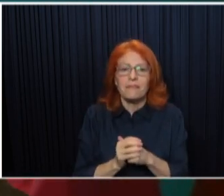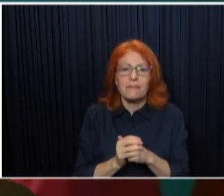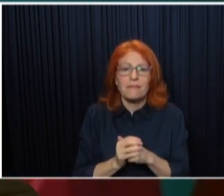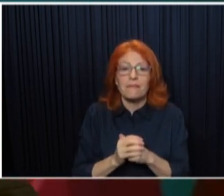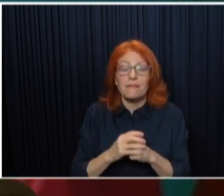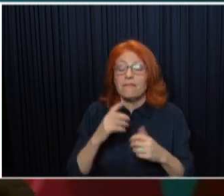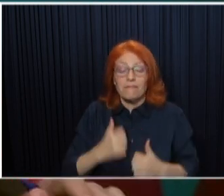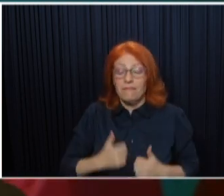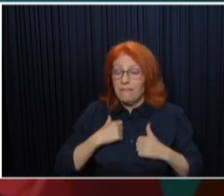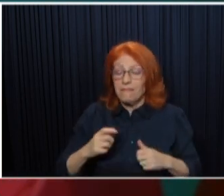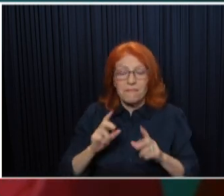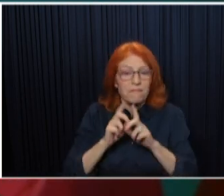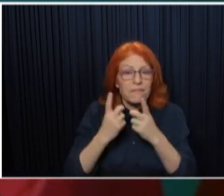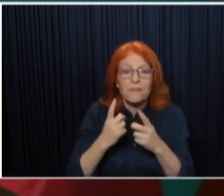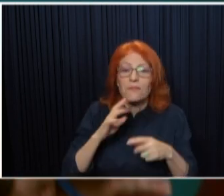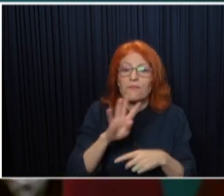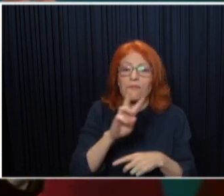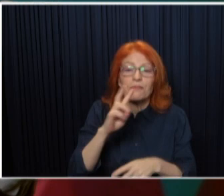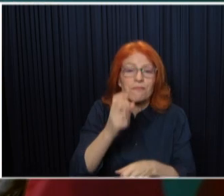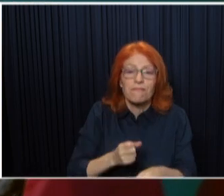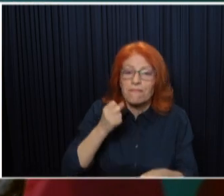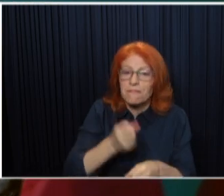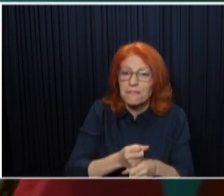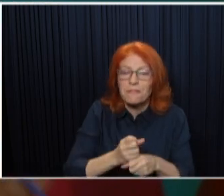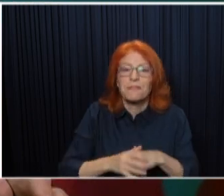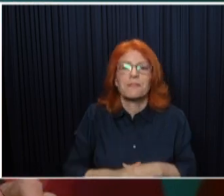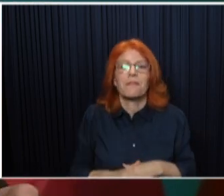I've lived in this district for 42 years.